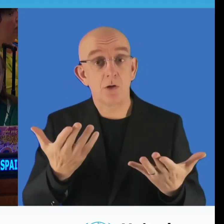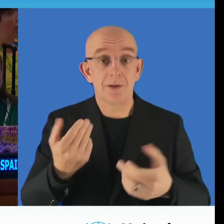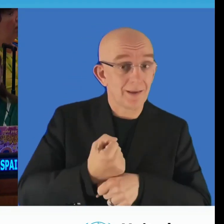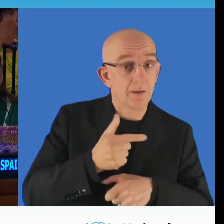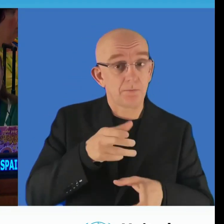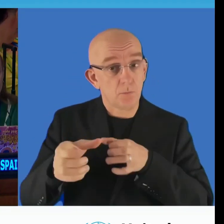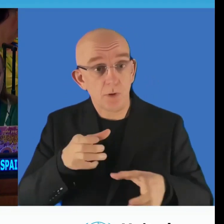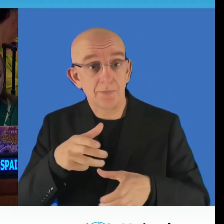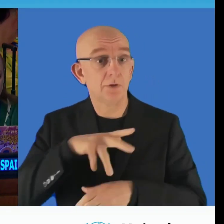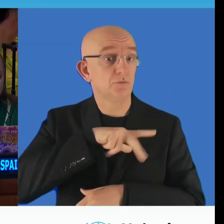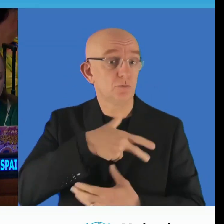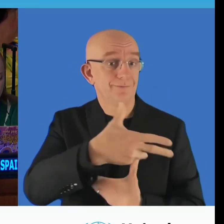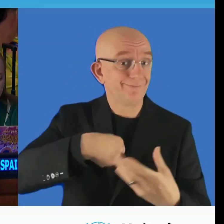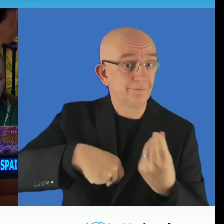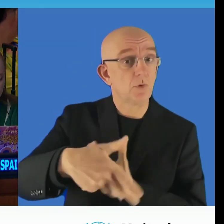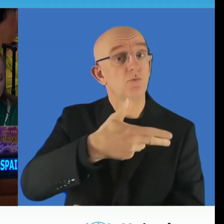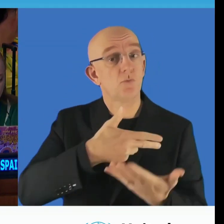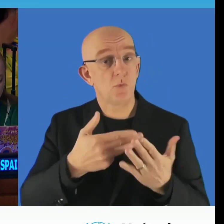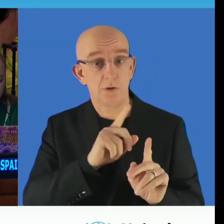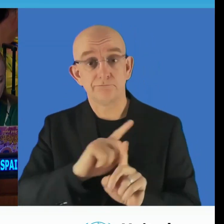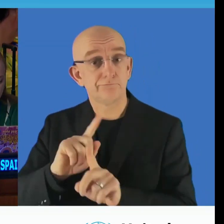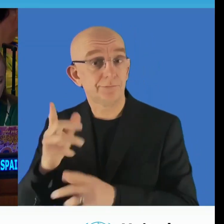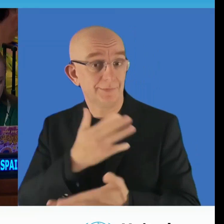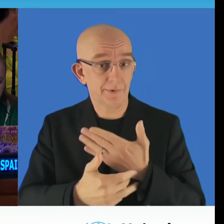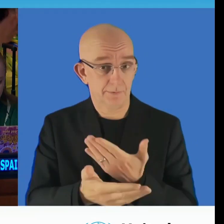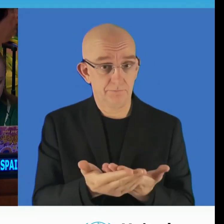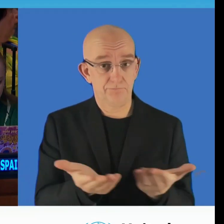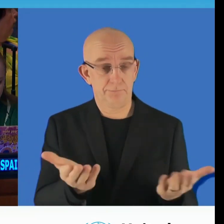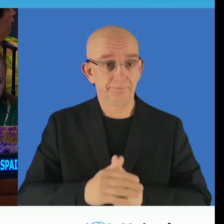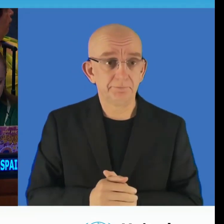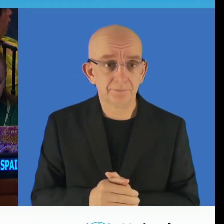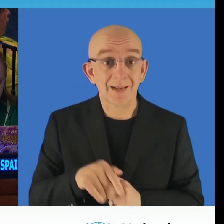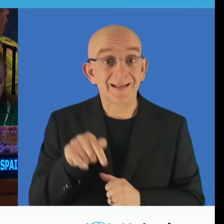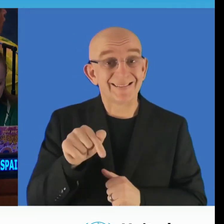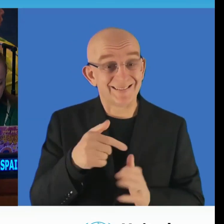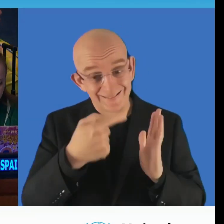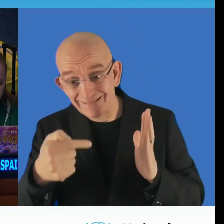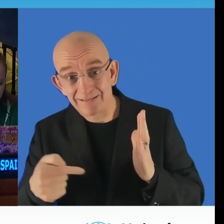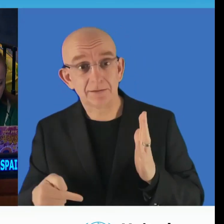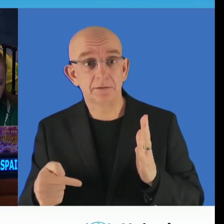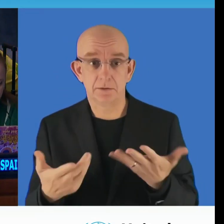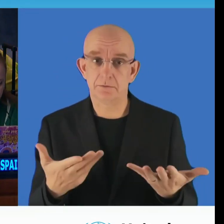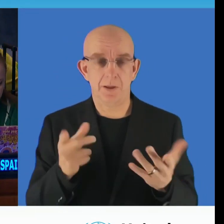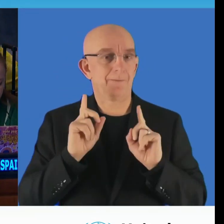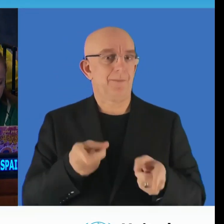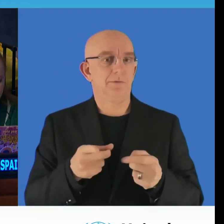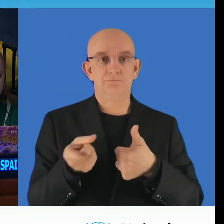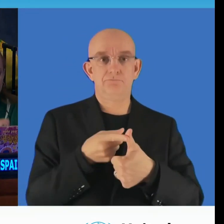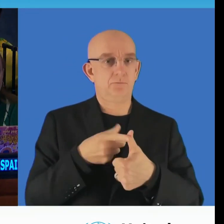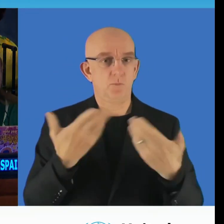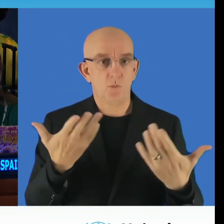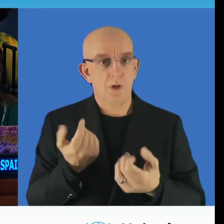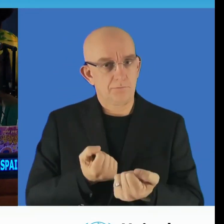possible without the advocacy undertaken by stakeholders such as the Disability Organizations Joint Front and